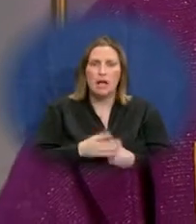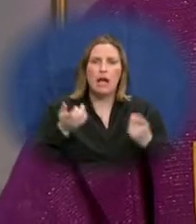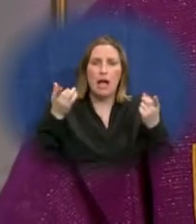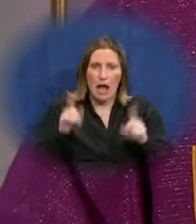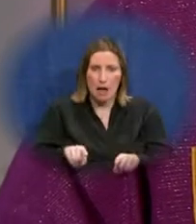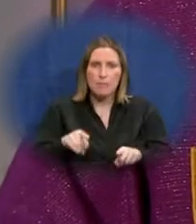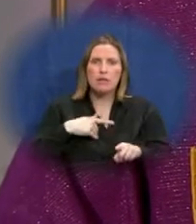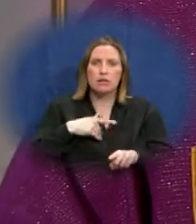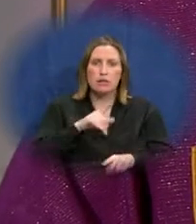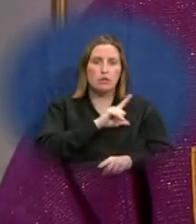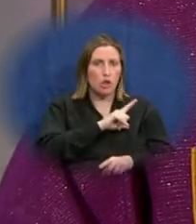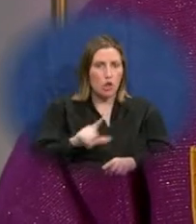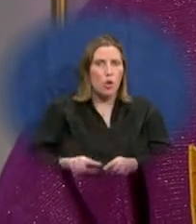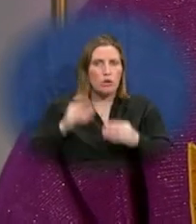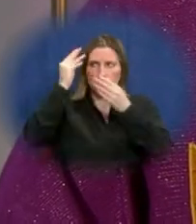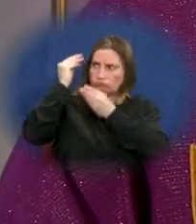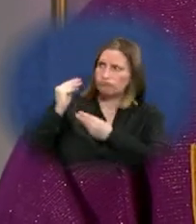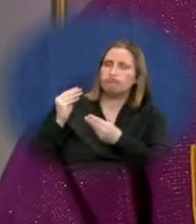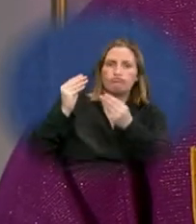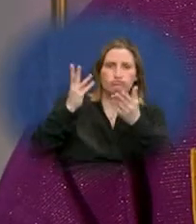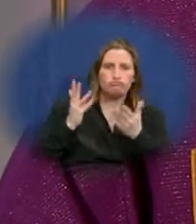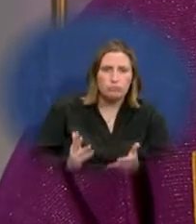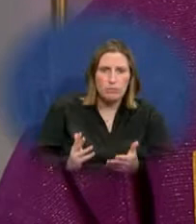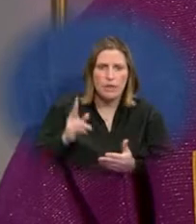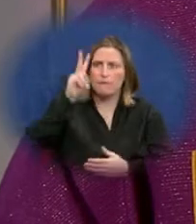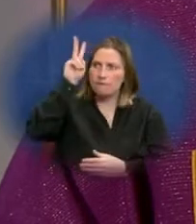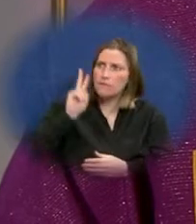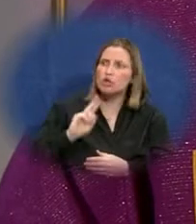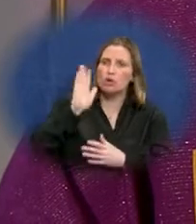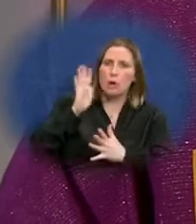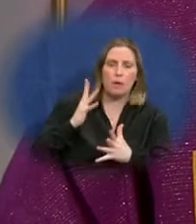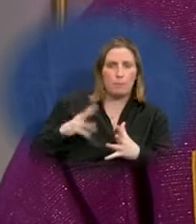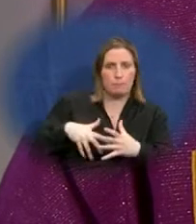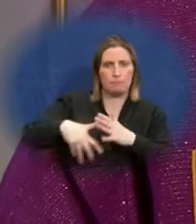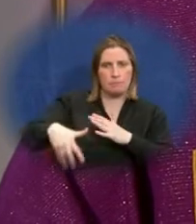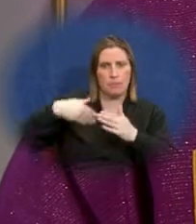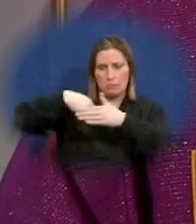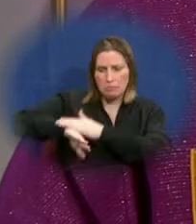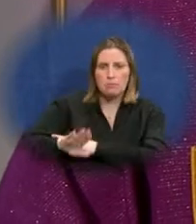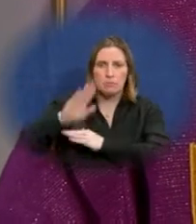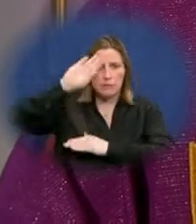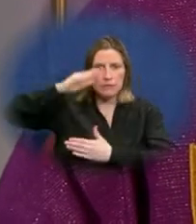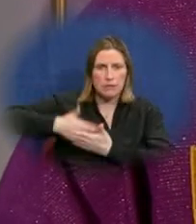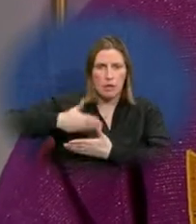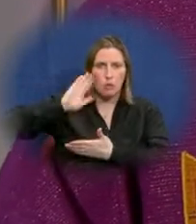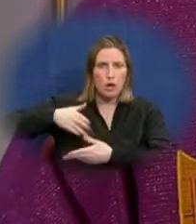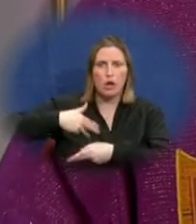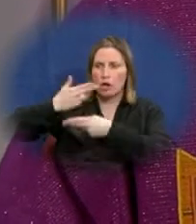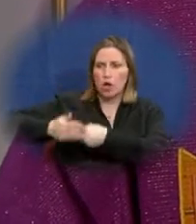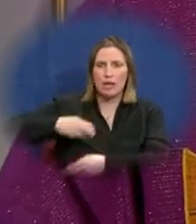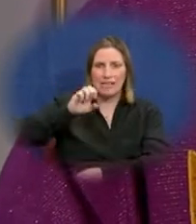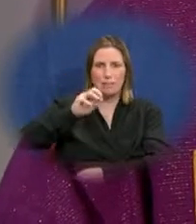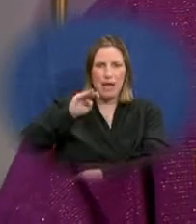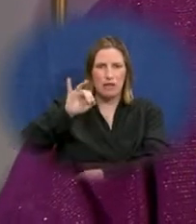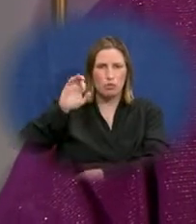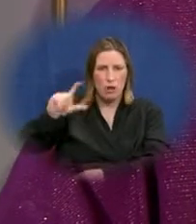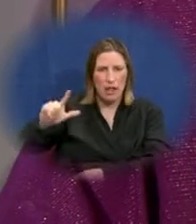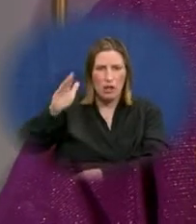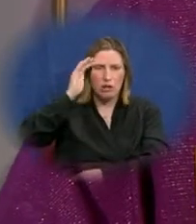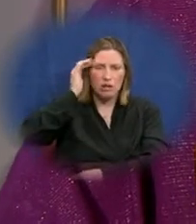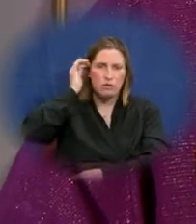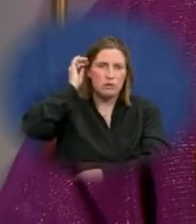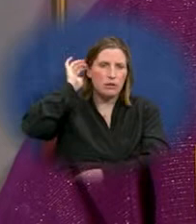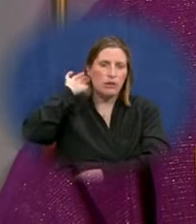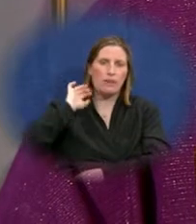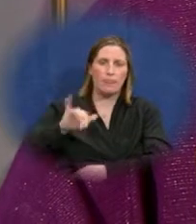what the Lord had said through the prophet. The virgin shall be with child and give birth to a son, and they shall call him Emmanuel, a name